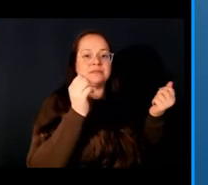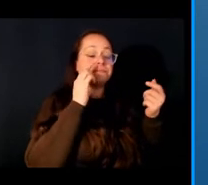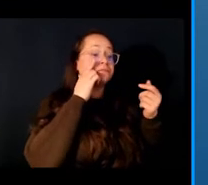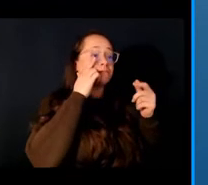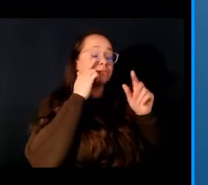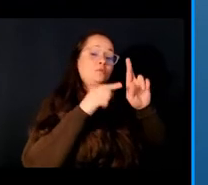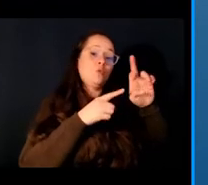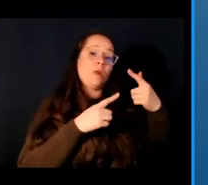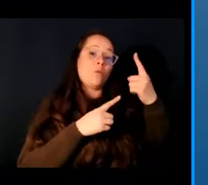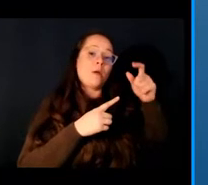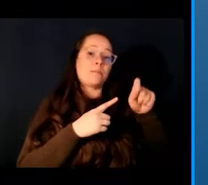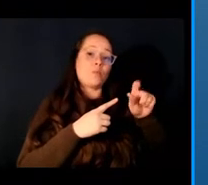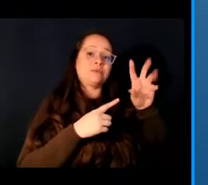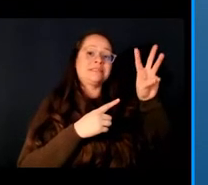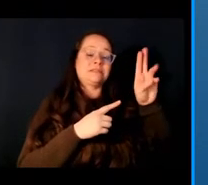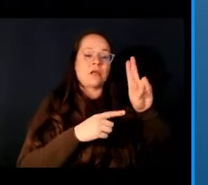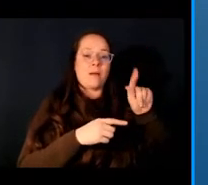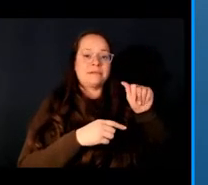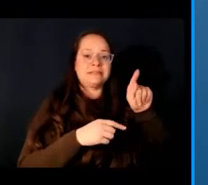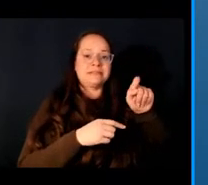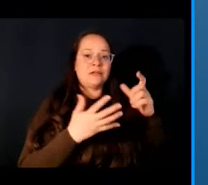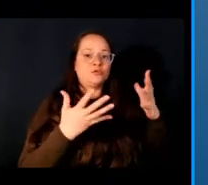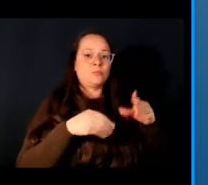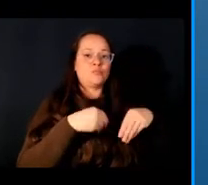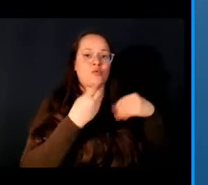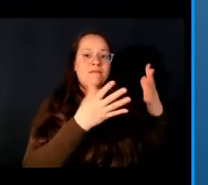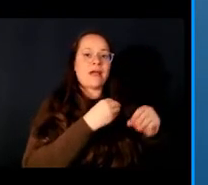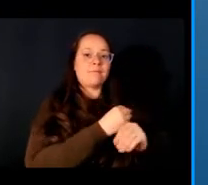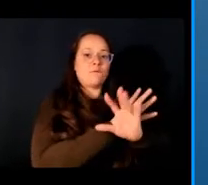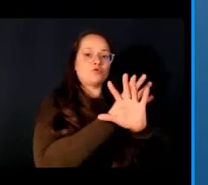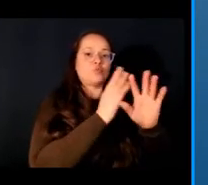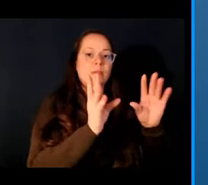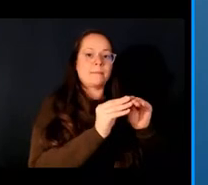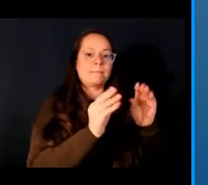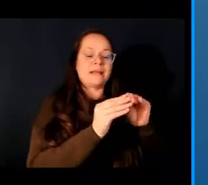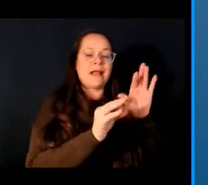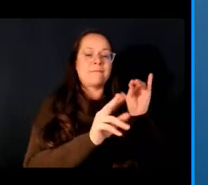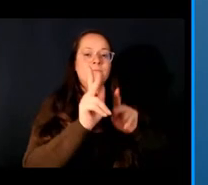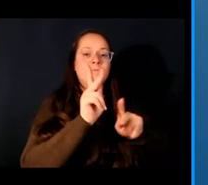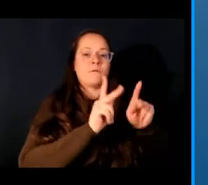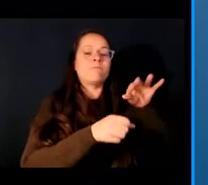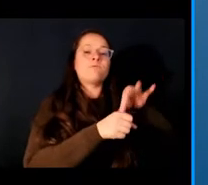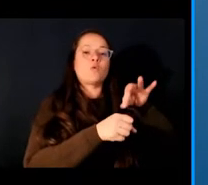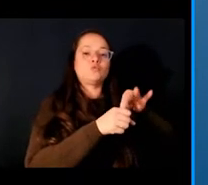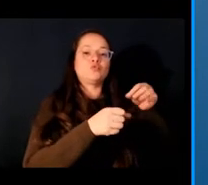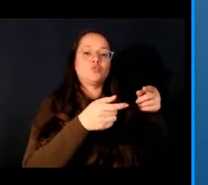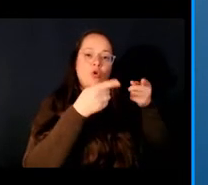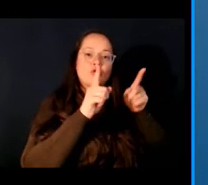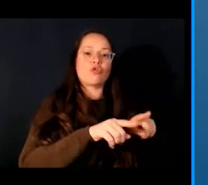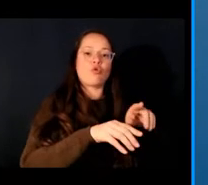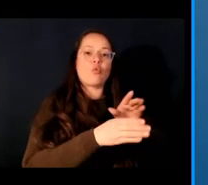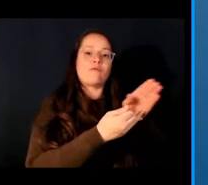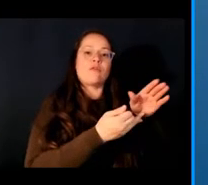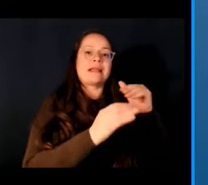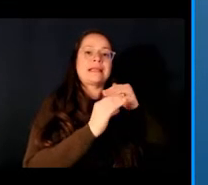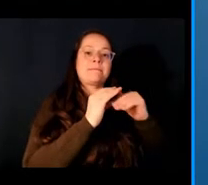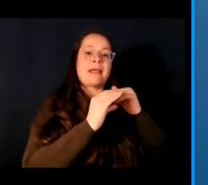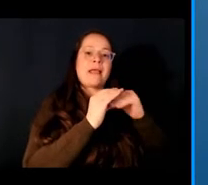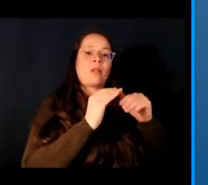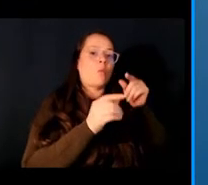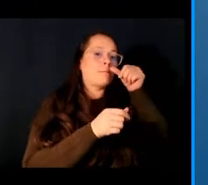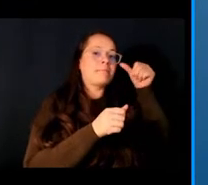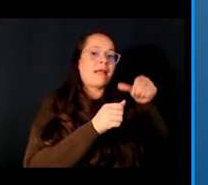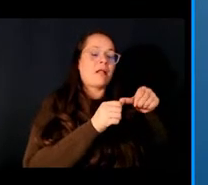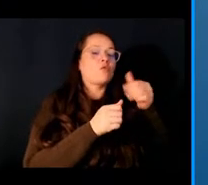1.6 is updated to provide for virtual meetings and for votes to occur over email or mail rather than in person